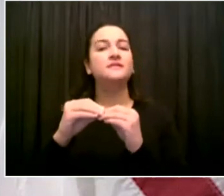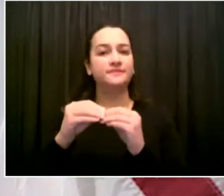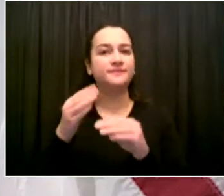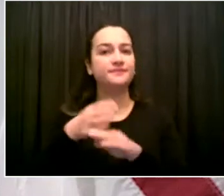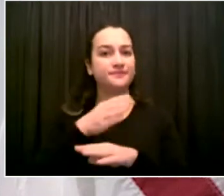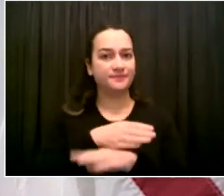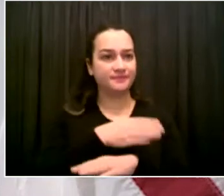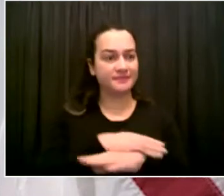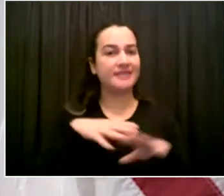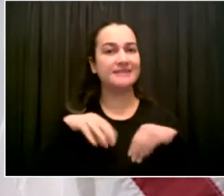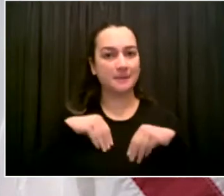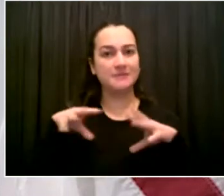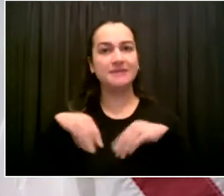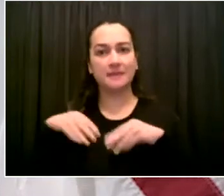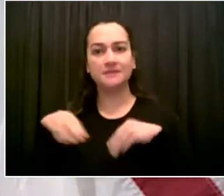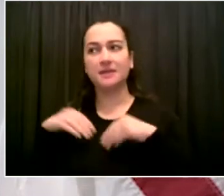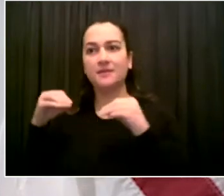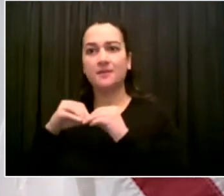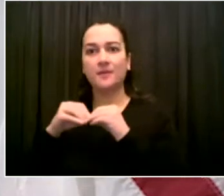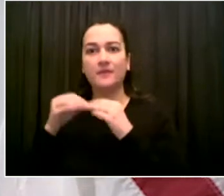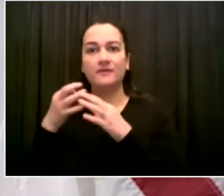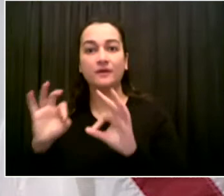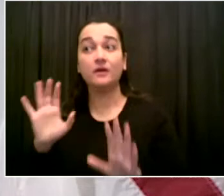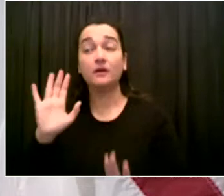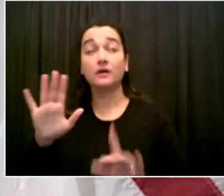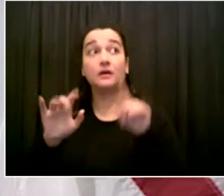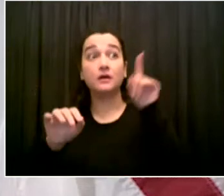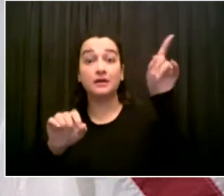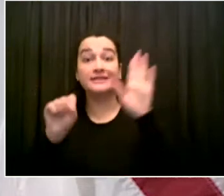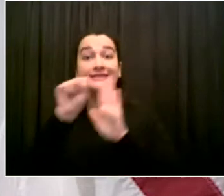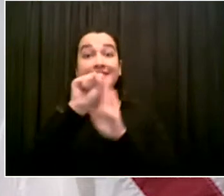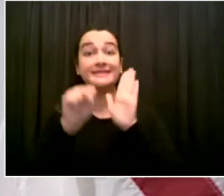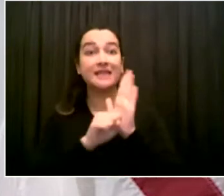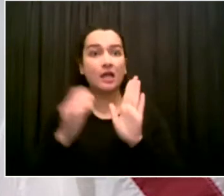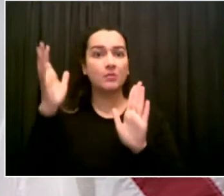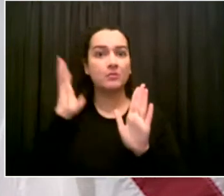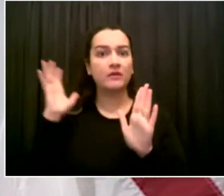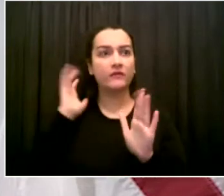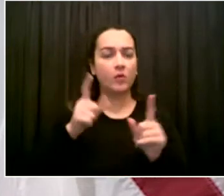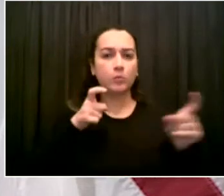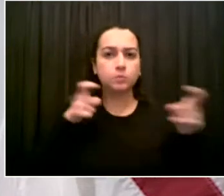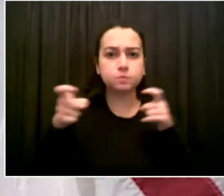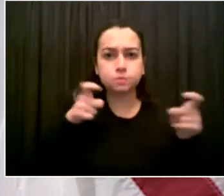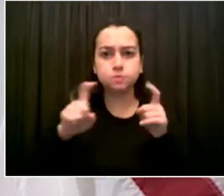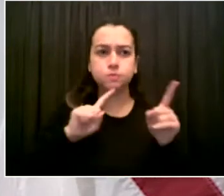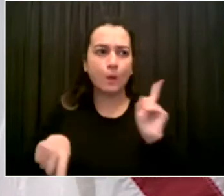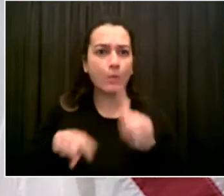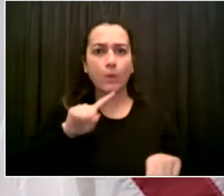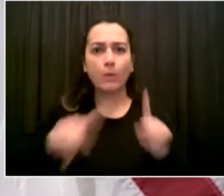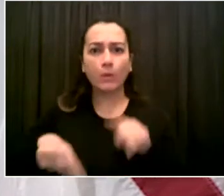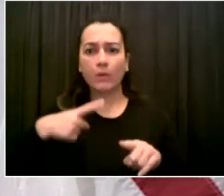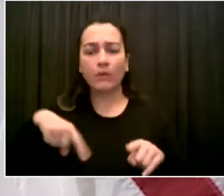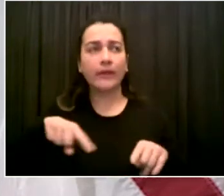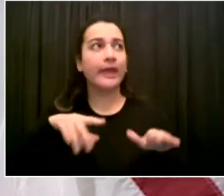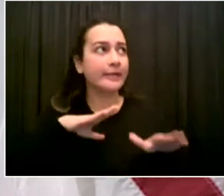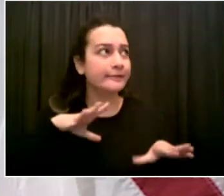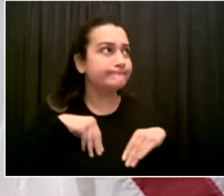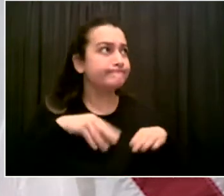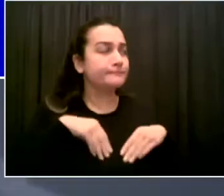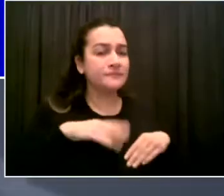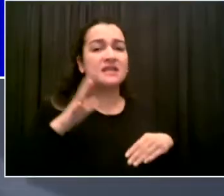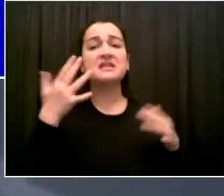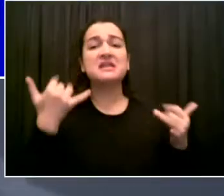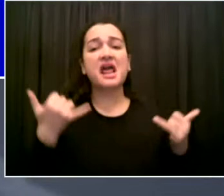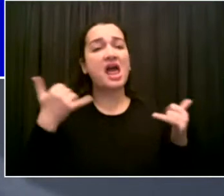making progress. We're getting some greater freedom. A recent decision by the state of New York so that public-facing government workers